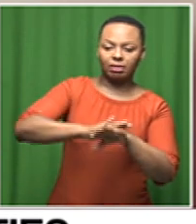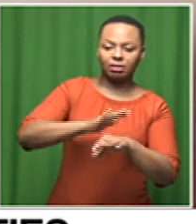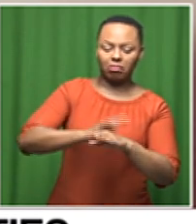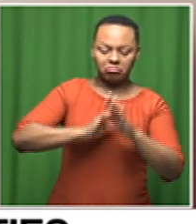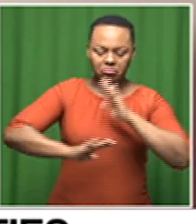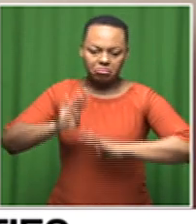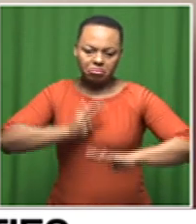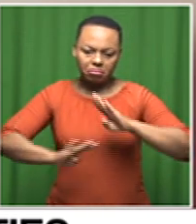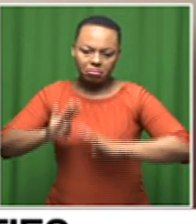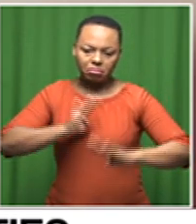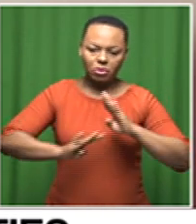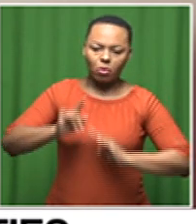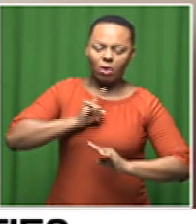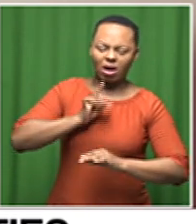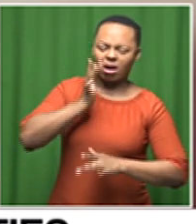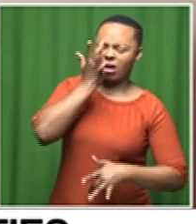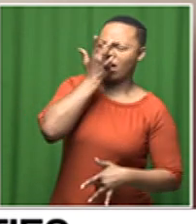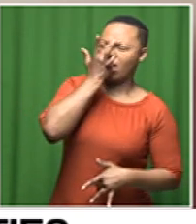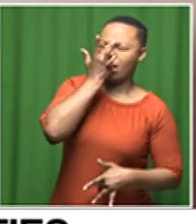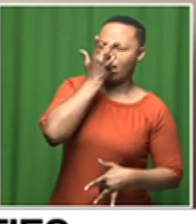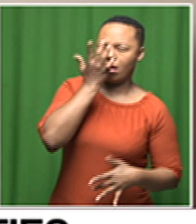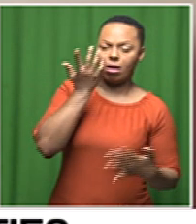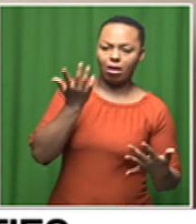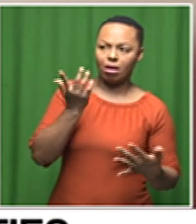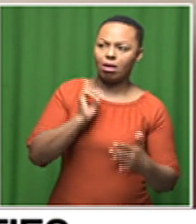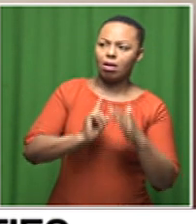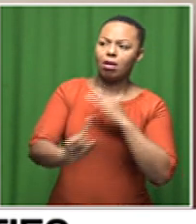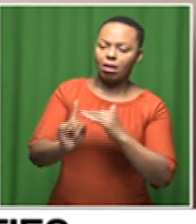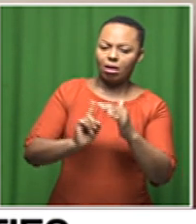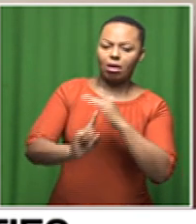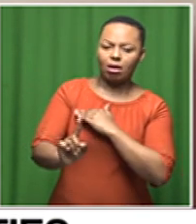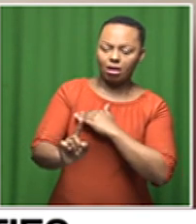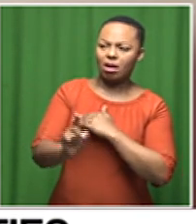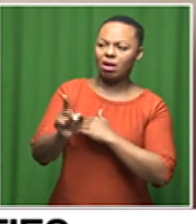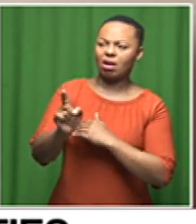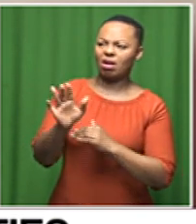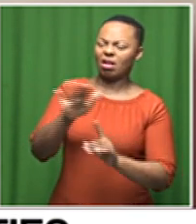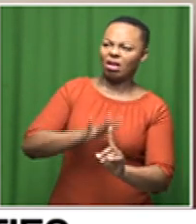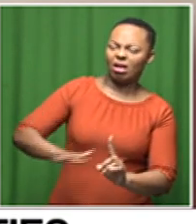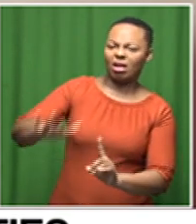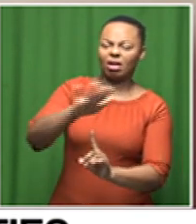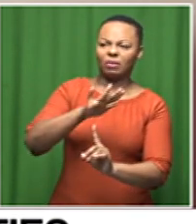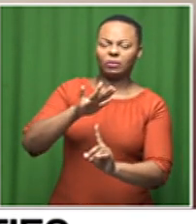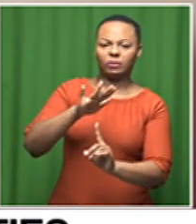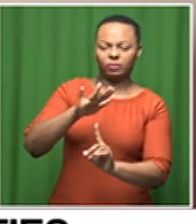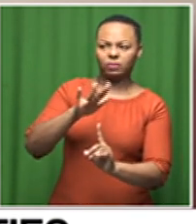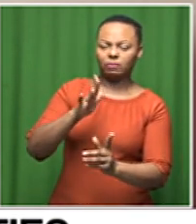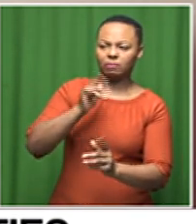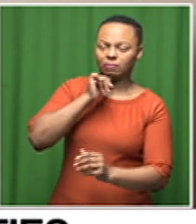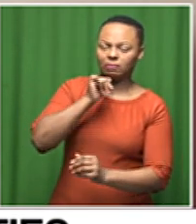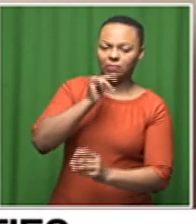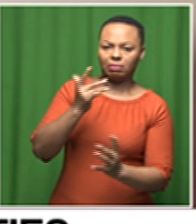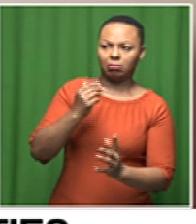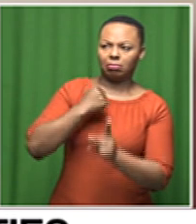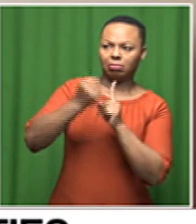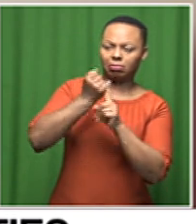rights because of the conditions that they are facing every day when they go to facility. Patients have normalized to be